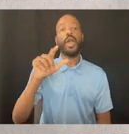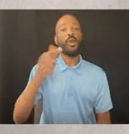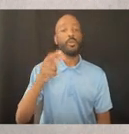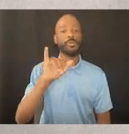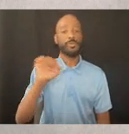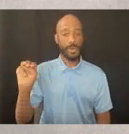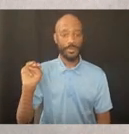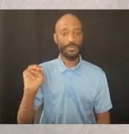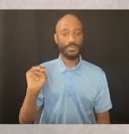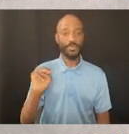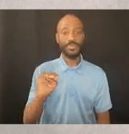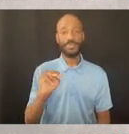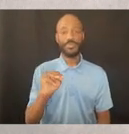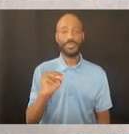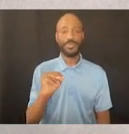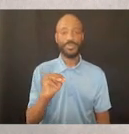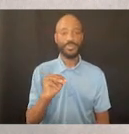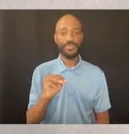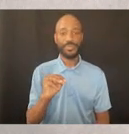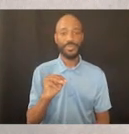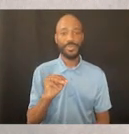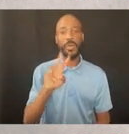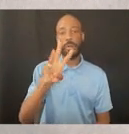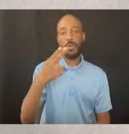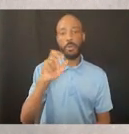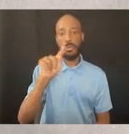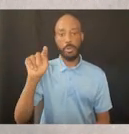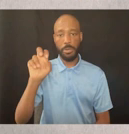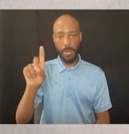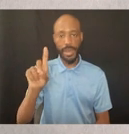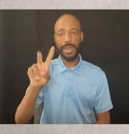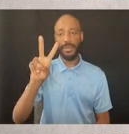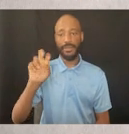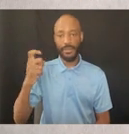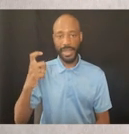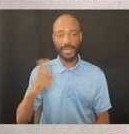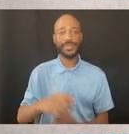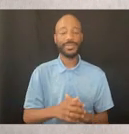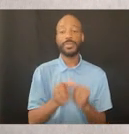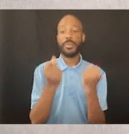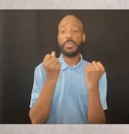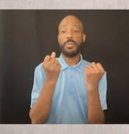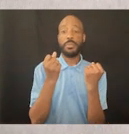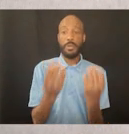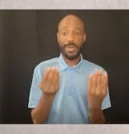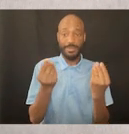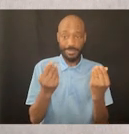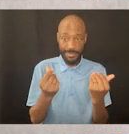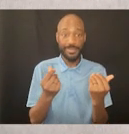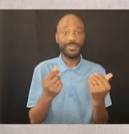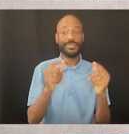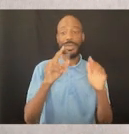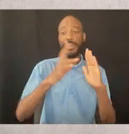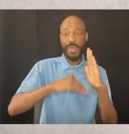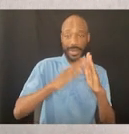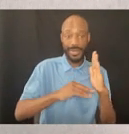2023. It is a multimedia photograph done of a mask in polymer clay with tack nails and metallic